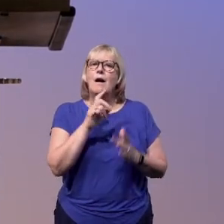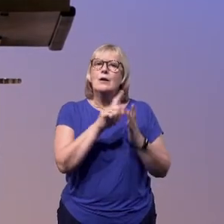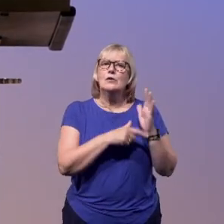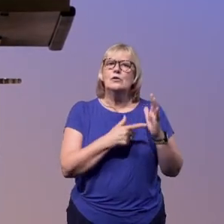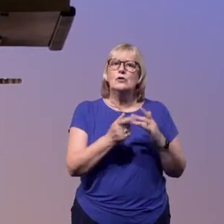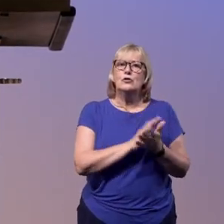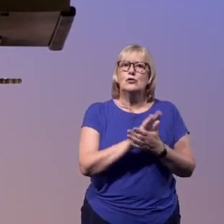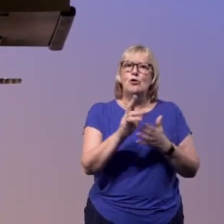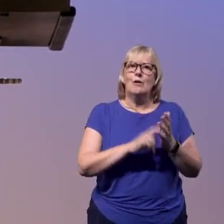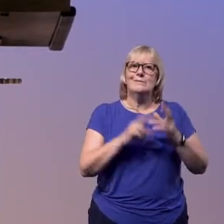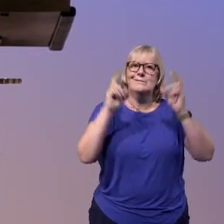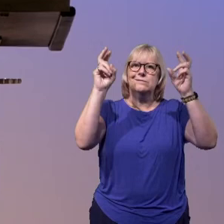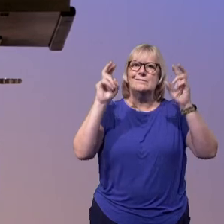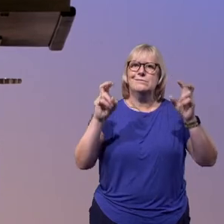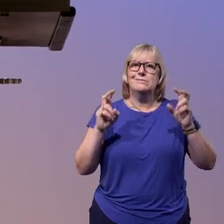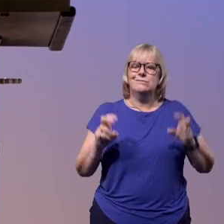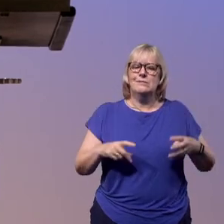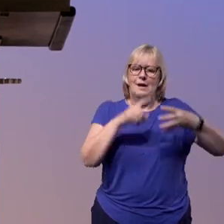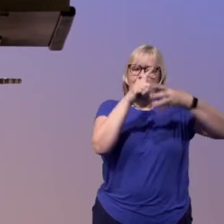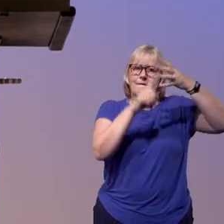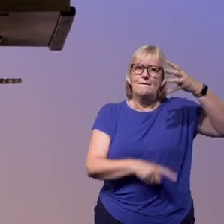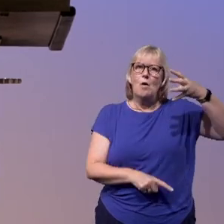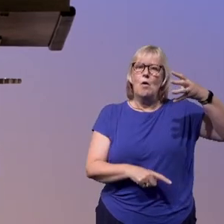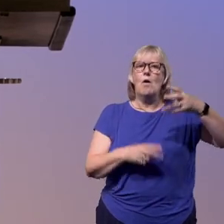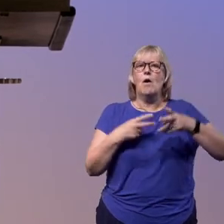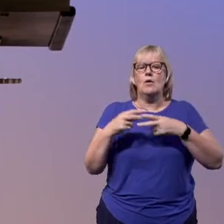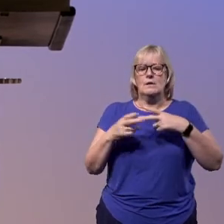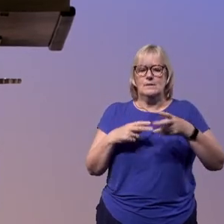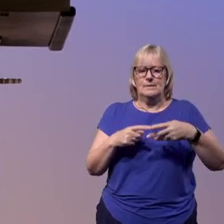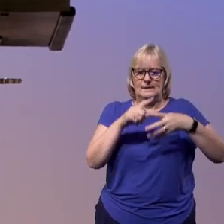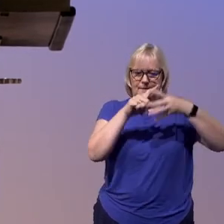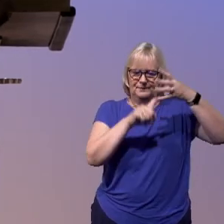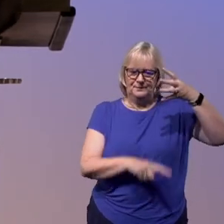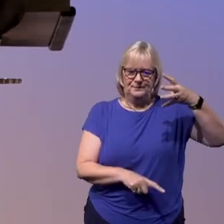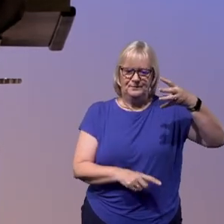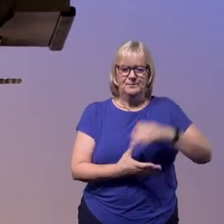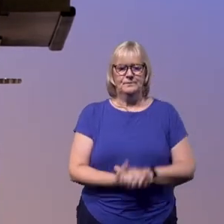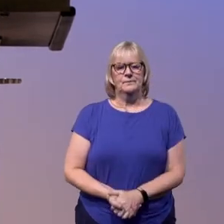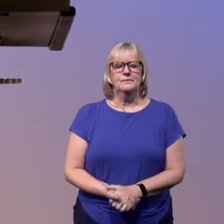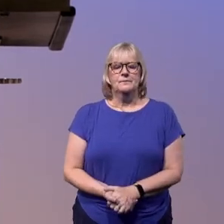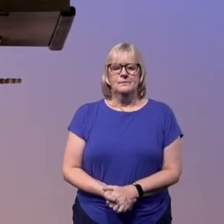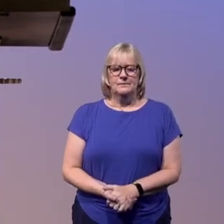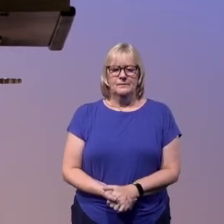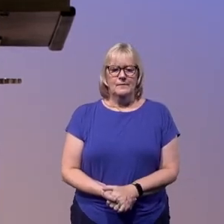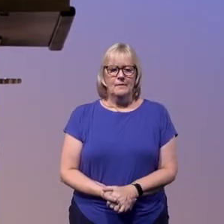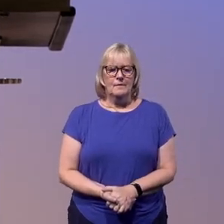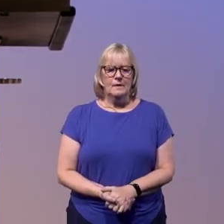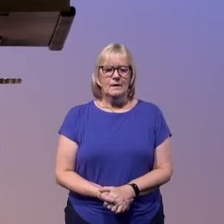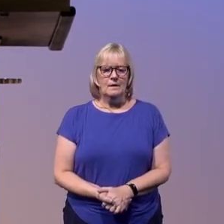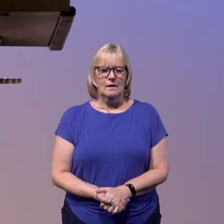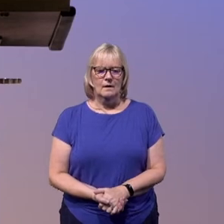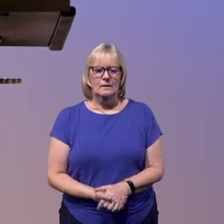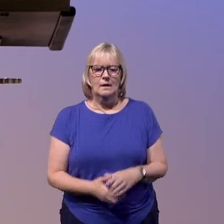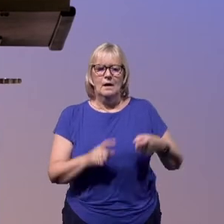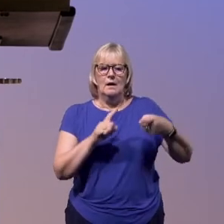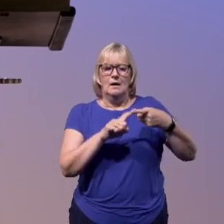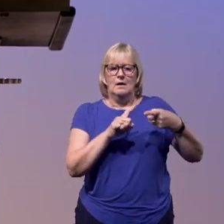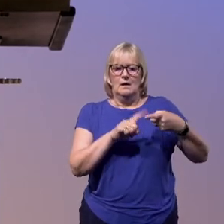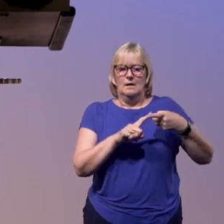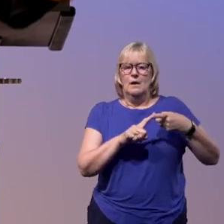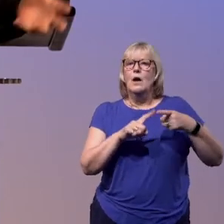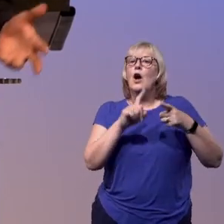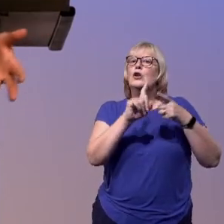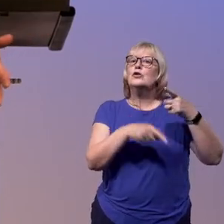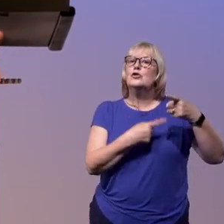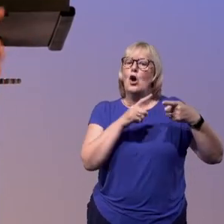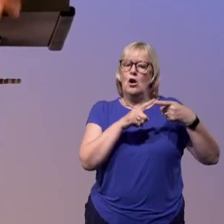words that define the four Gospels. Here they are. They're fascinating to look at. So Uncle John said, word number one is John's